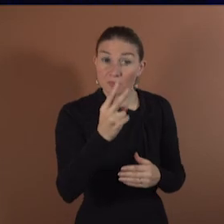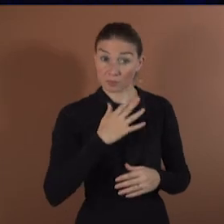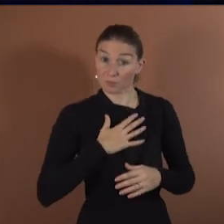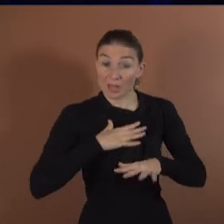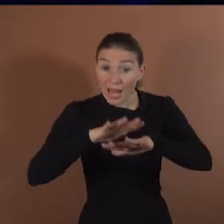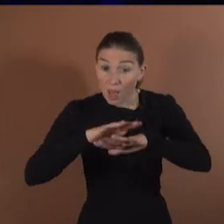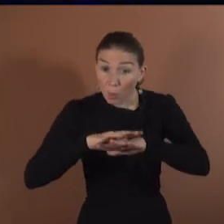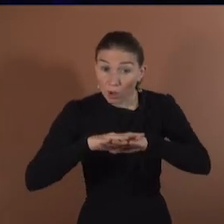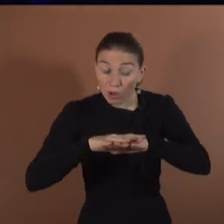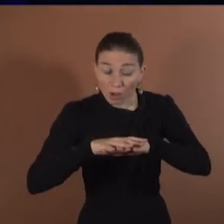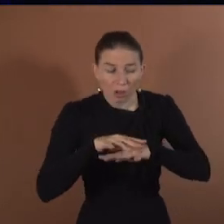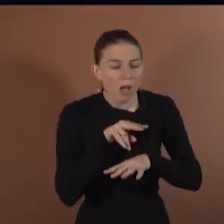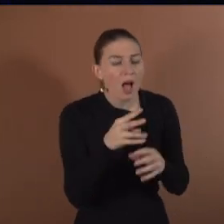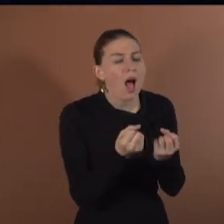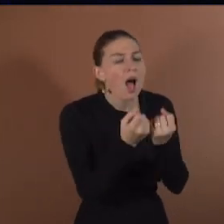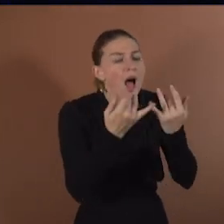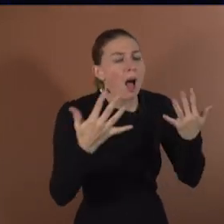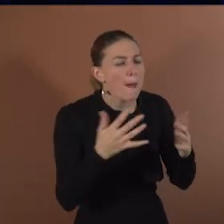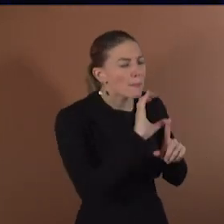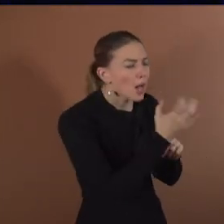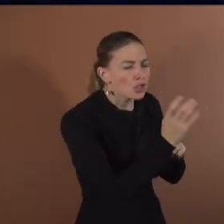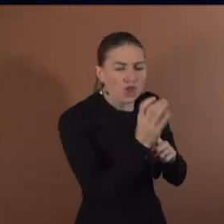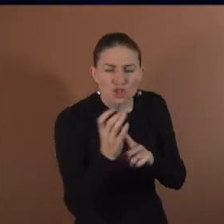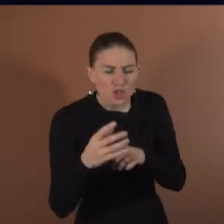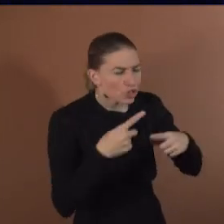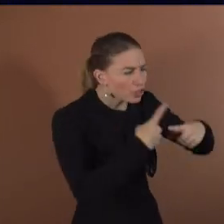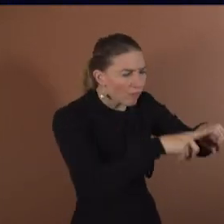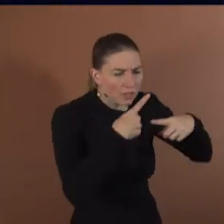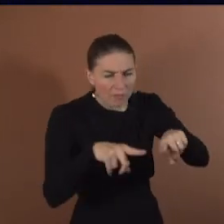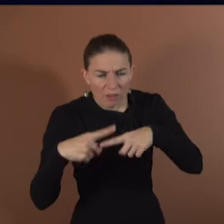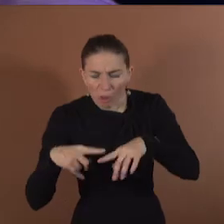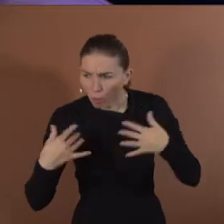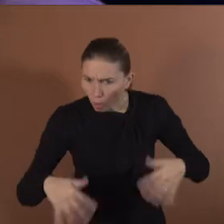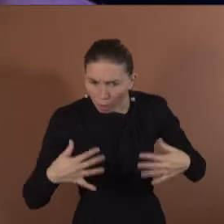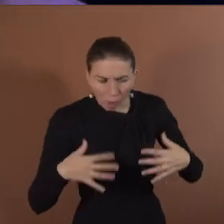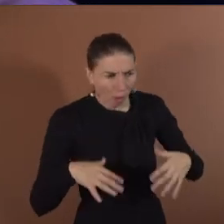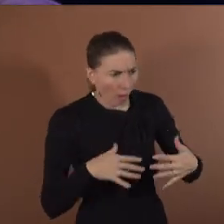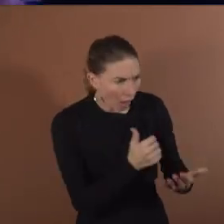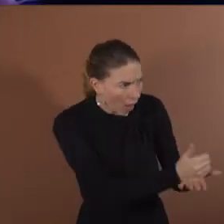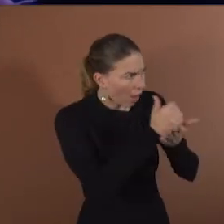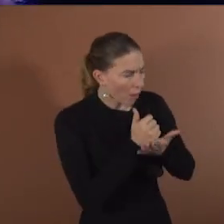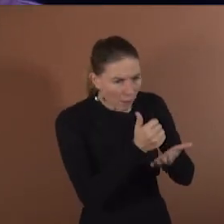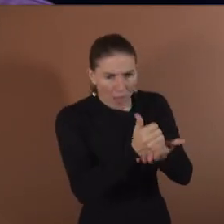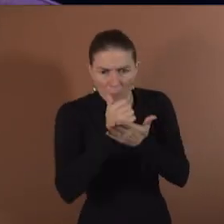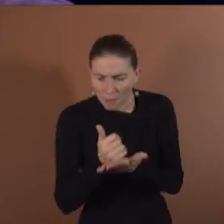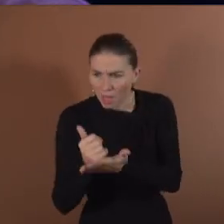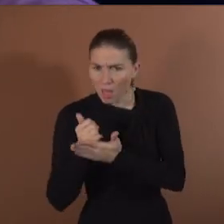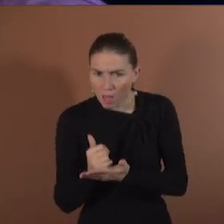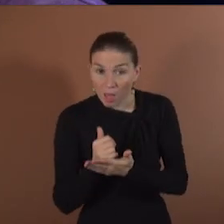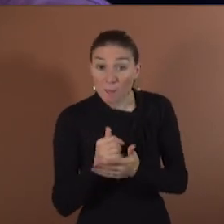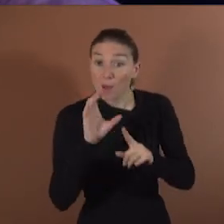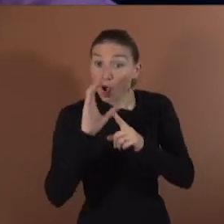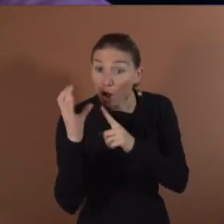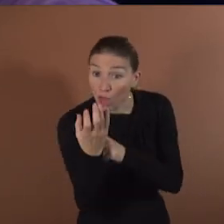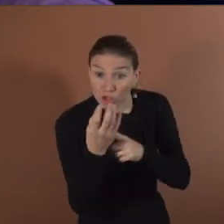got from different cultures there and how useful they can be. And you may even find that you start to value more and more the people who